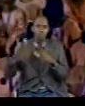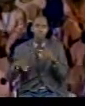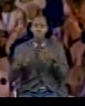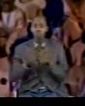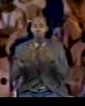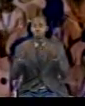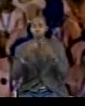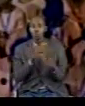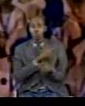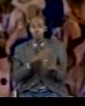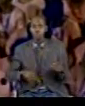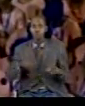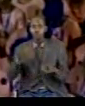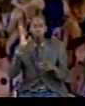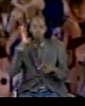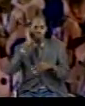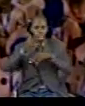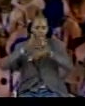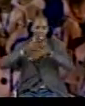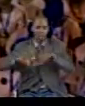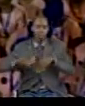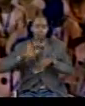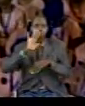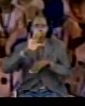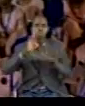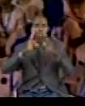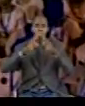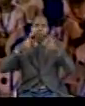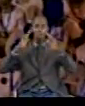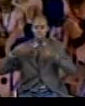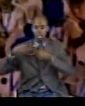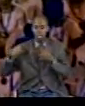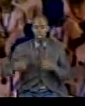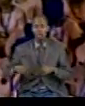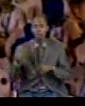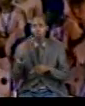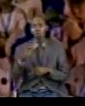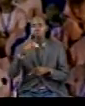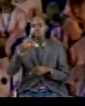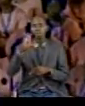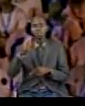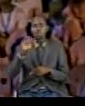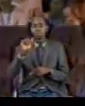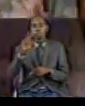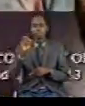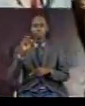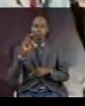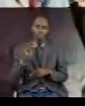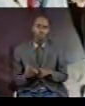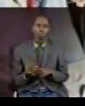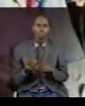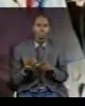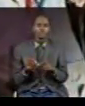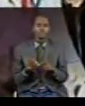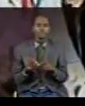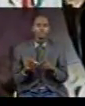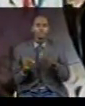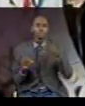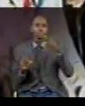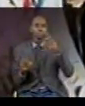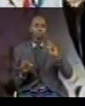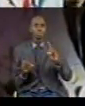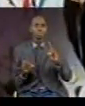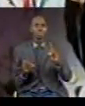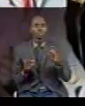you empty your house of leaven. D, delay not to come out of